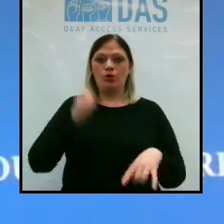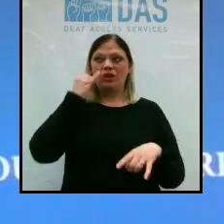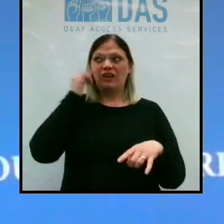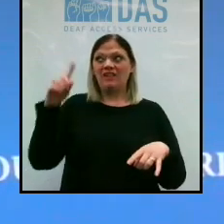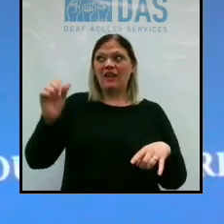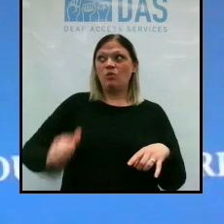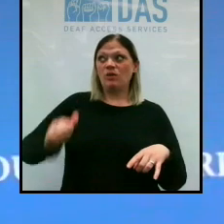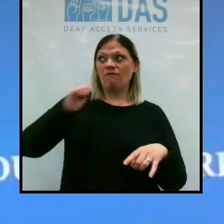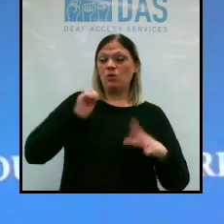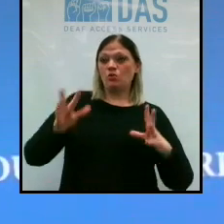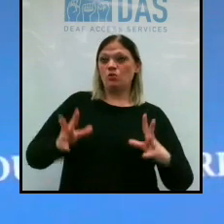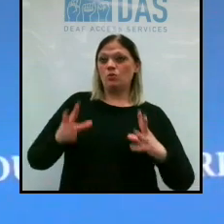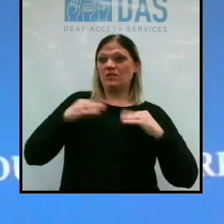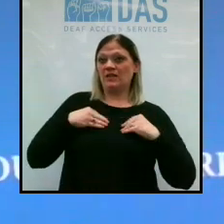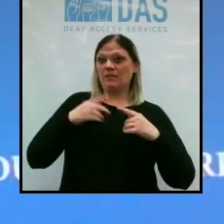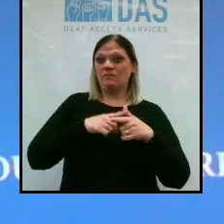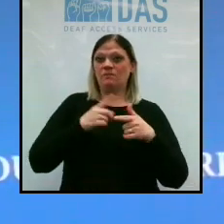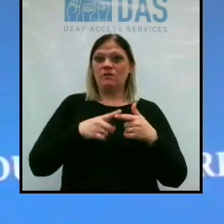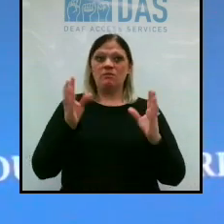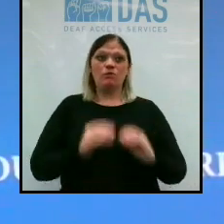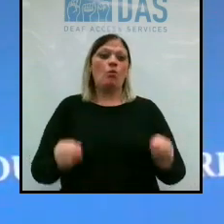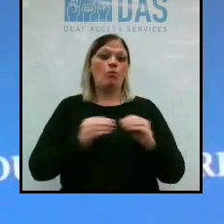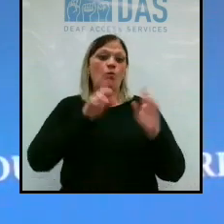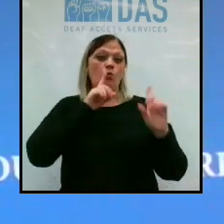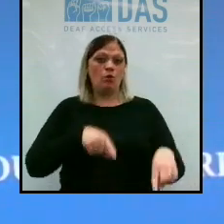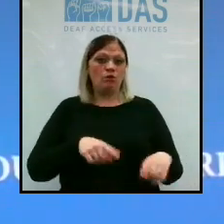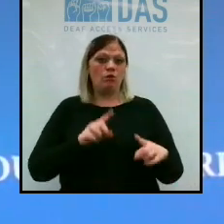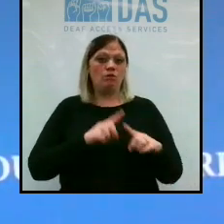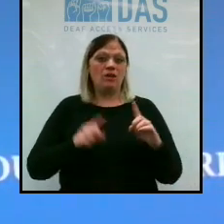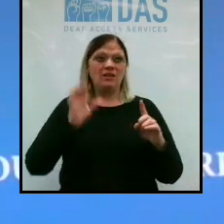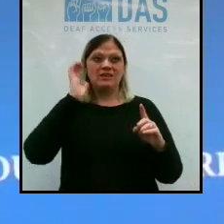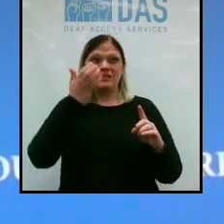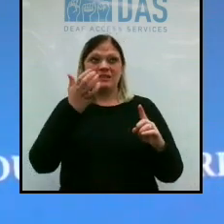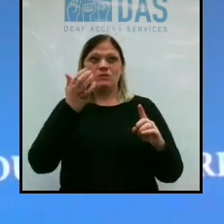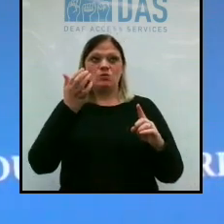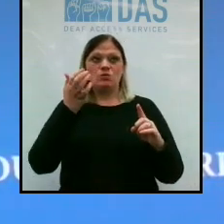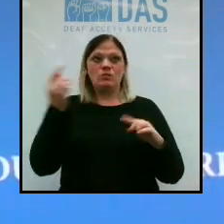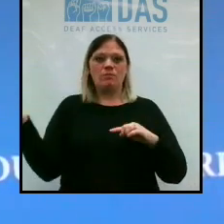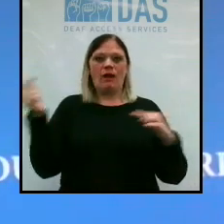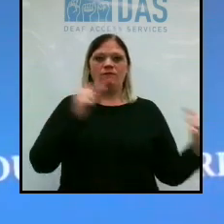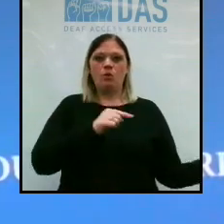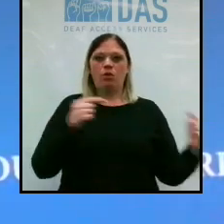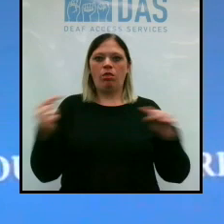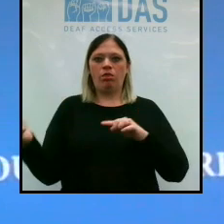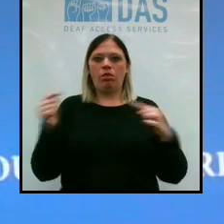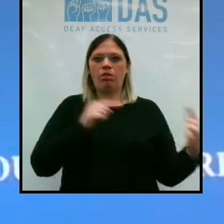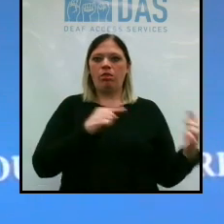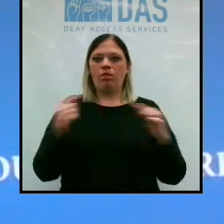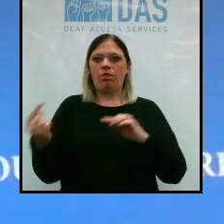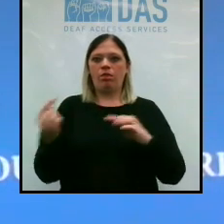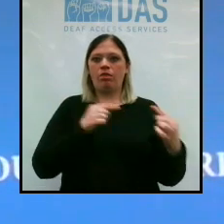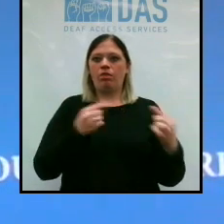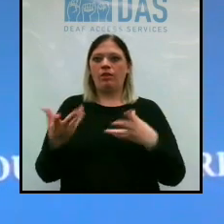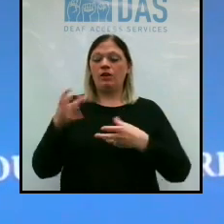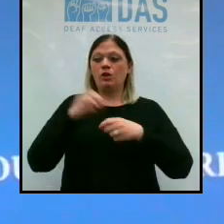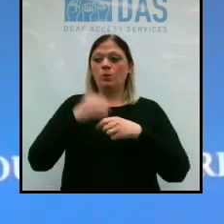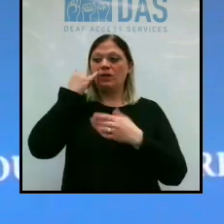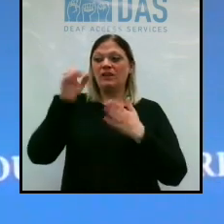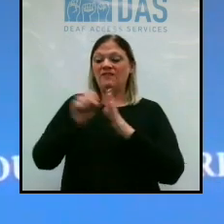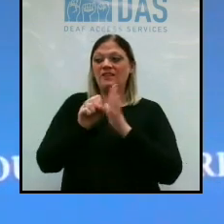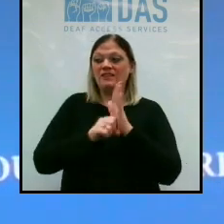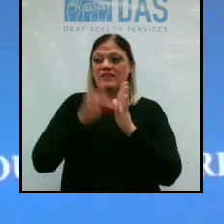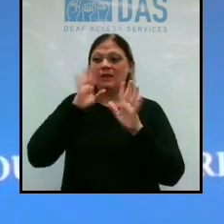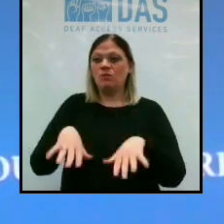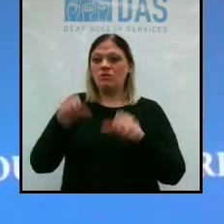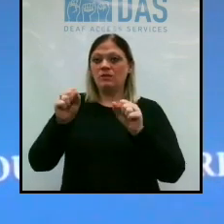refuse to accept it, then there's no more order. But there seems to be some back and forth going on, including if the state's going to take some actions with regards